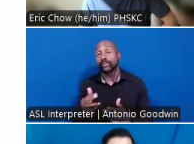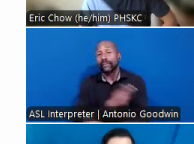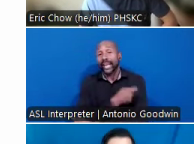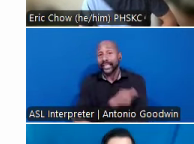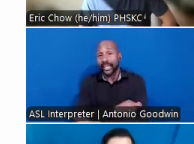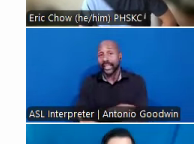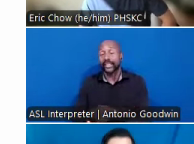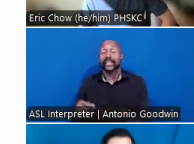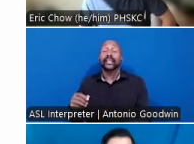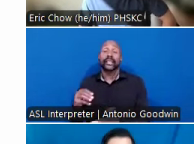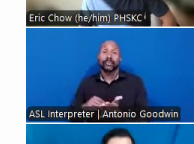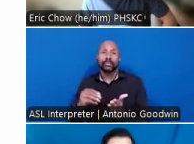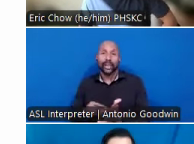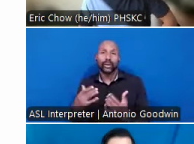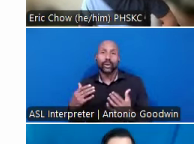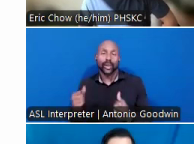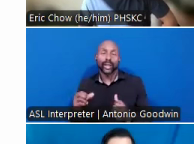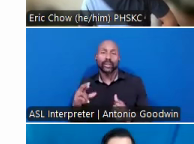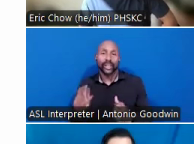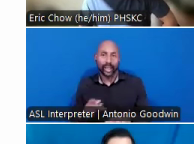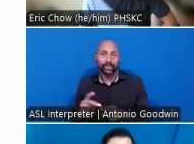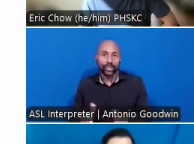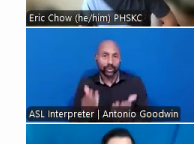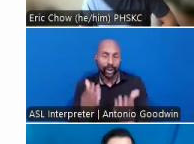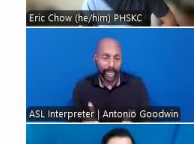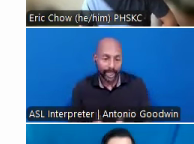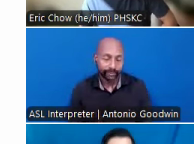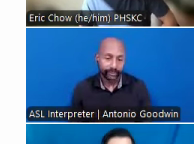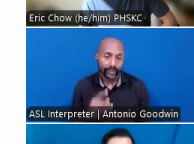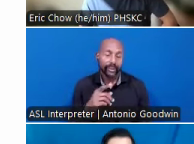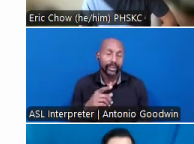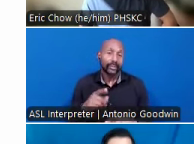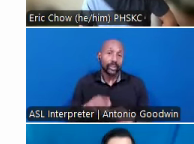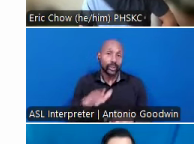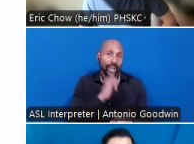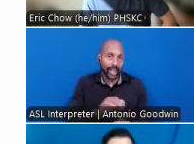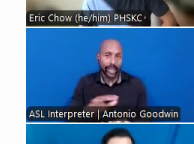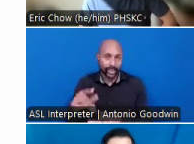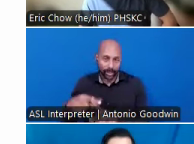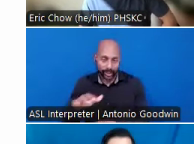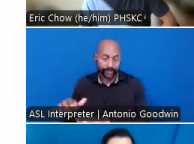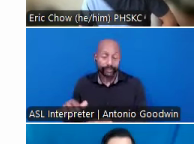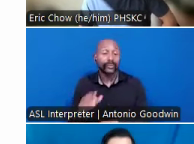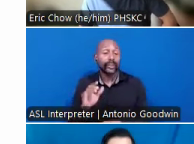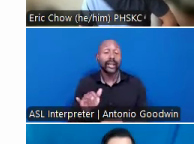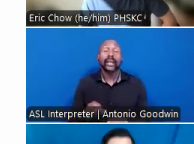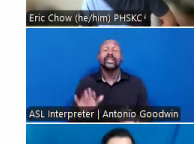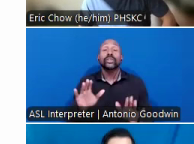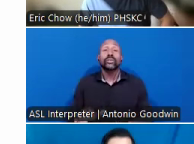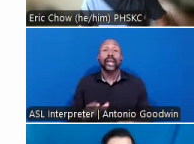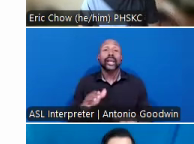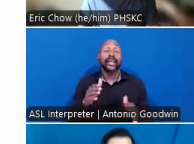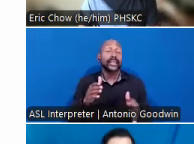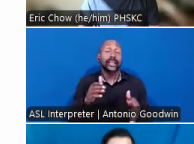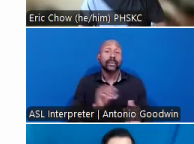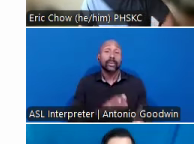conditions is also very important at this time. And it's a great way to be able to get caught up with all the things that, all